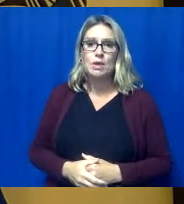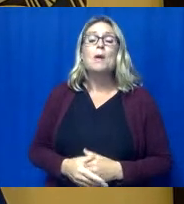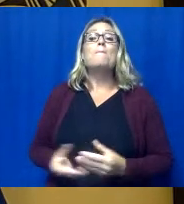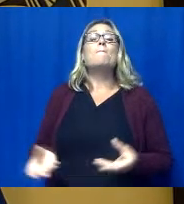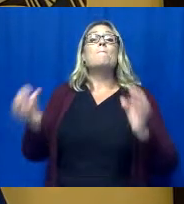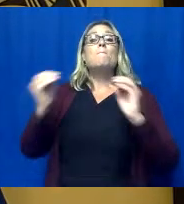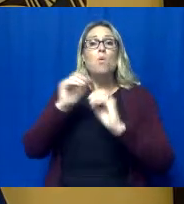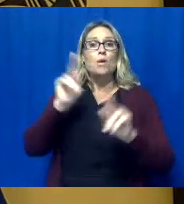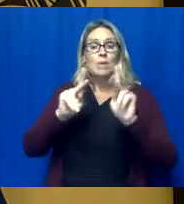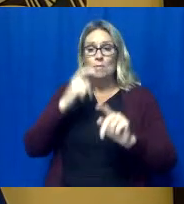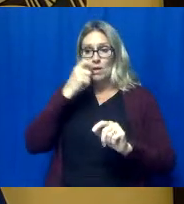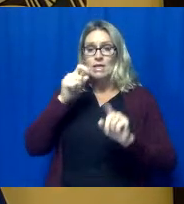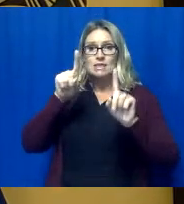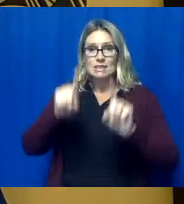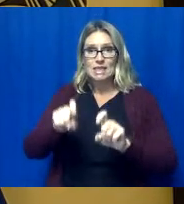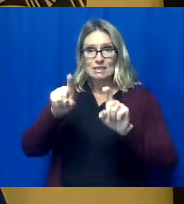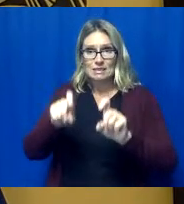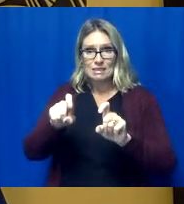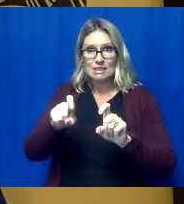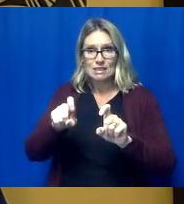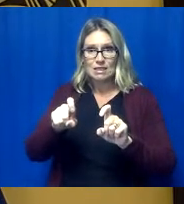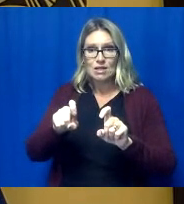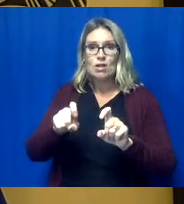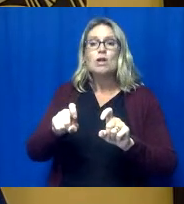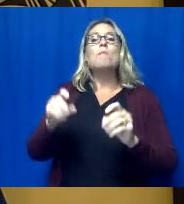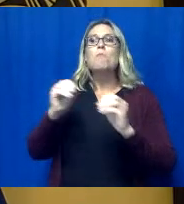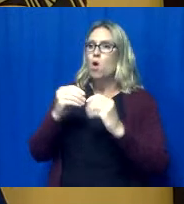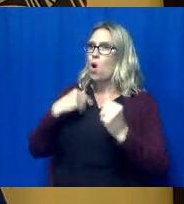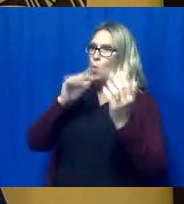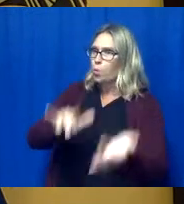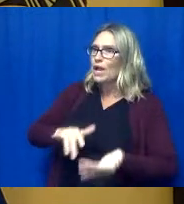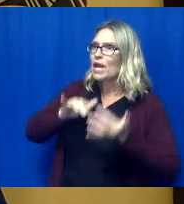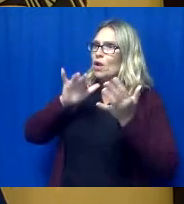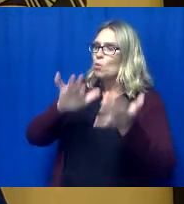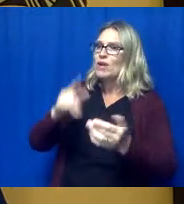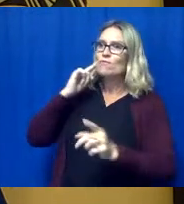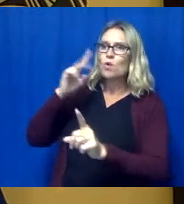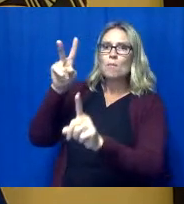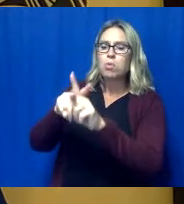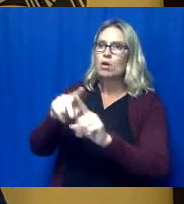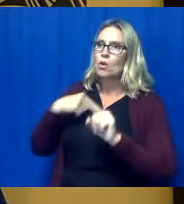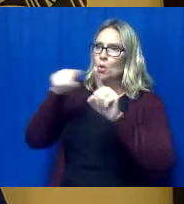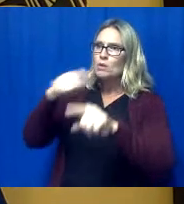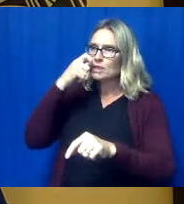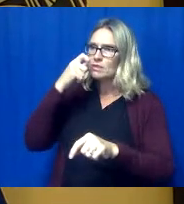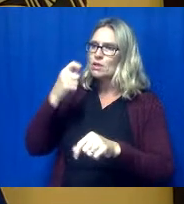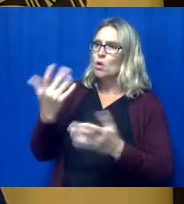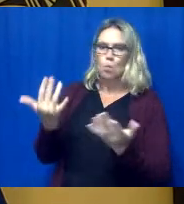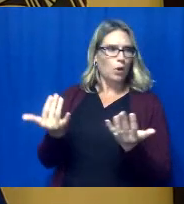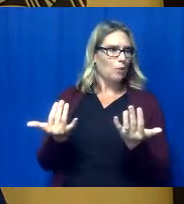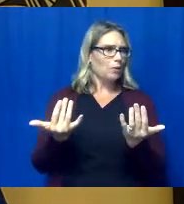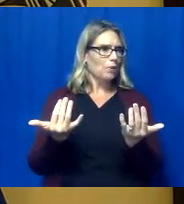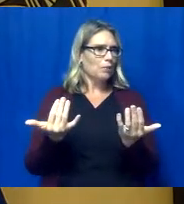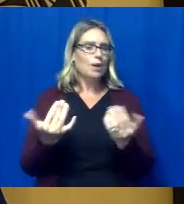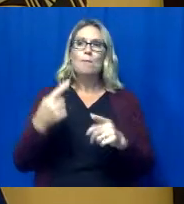COVID-19 testing is leading to longer than anticipated wait times to schedule an appointment and to receive test